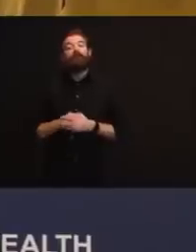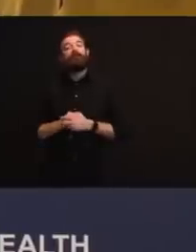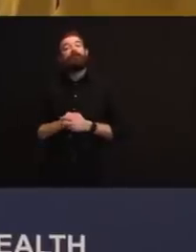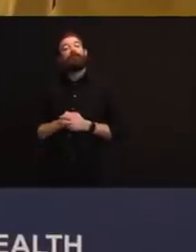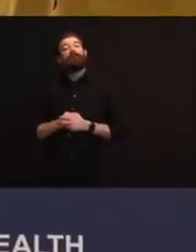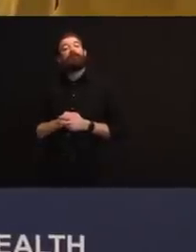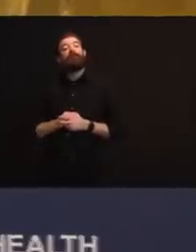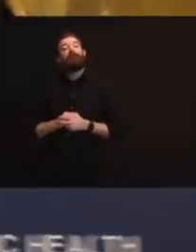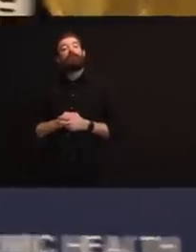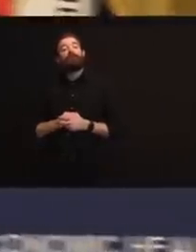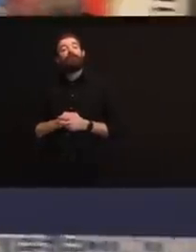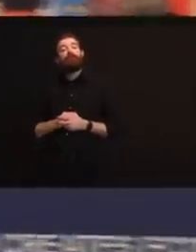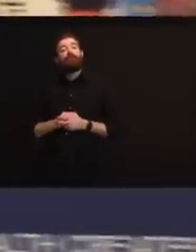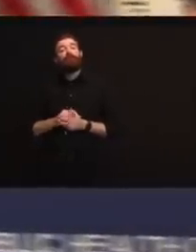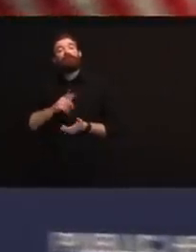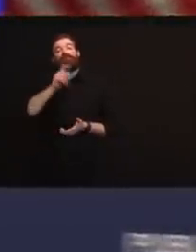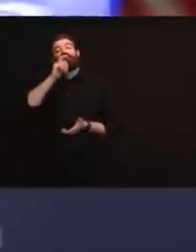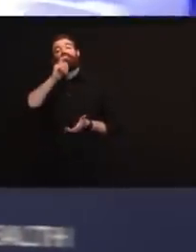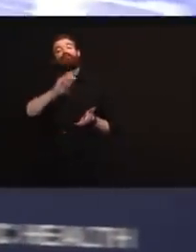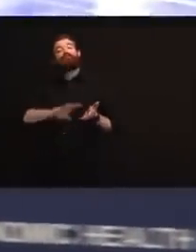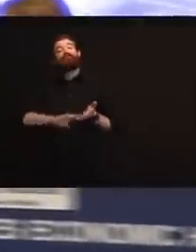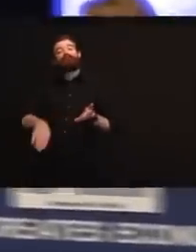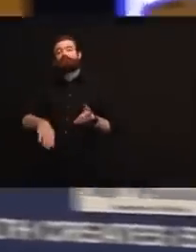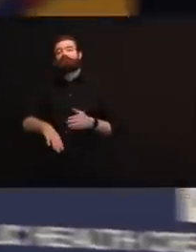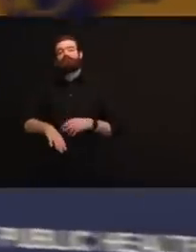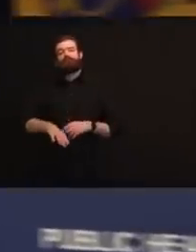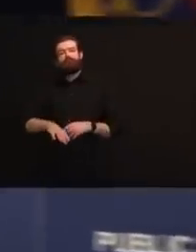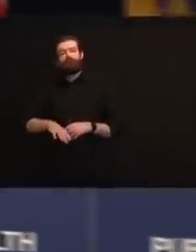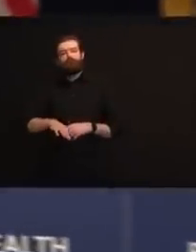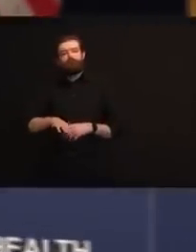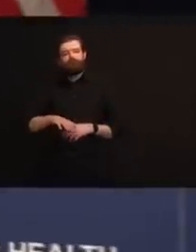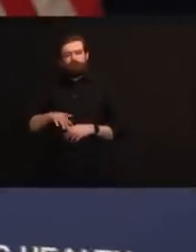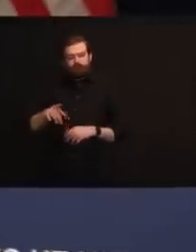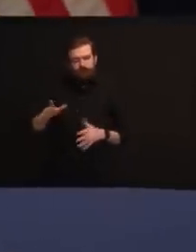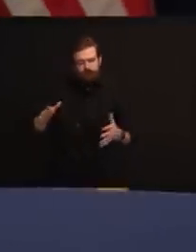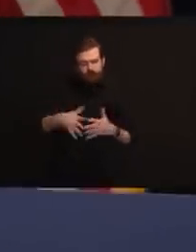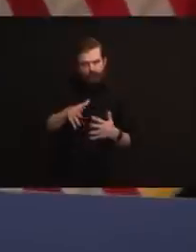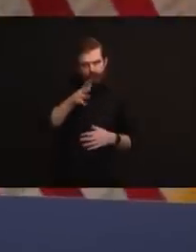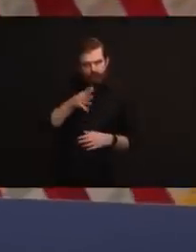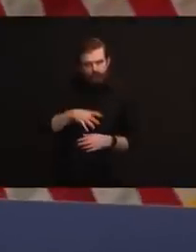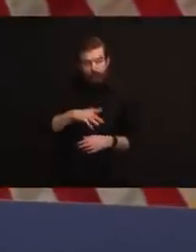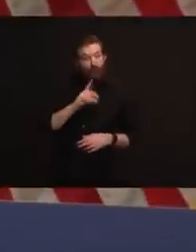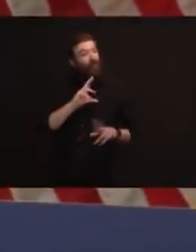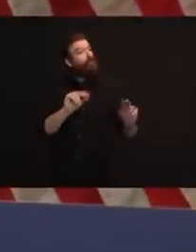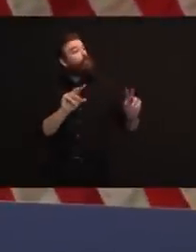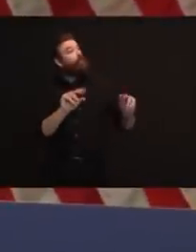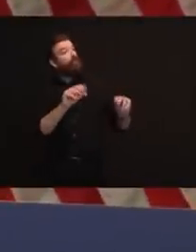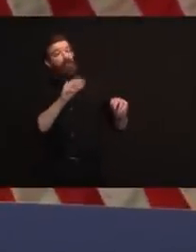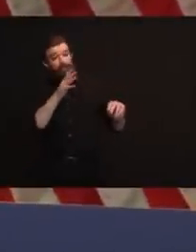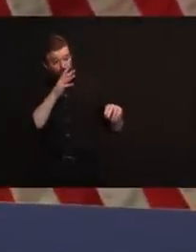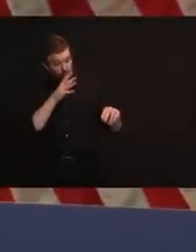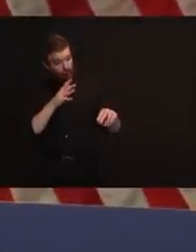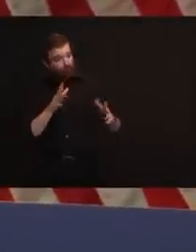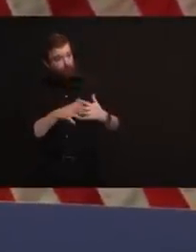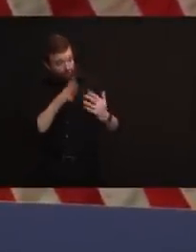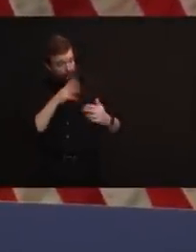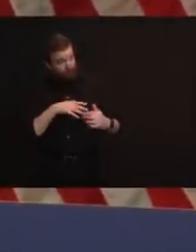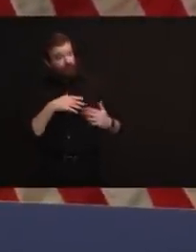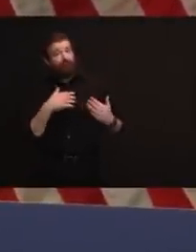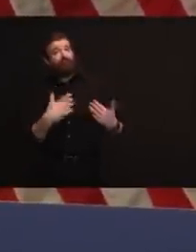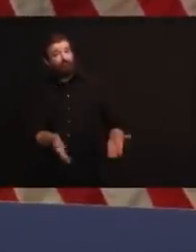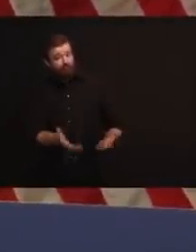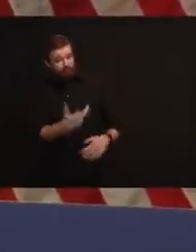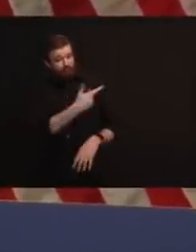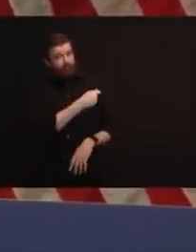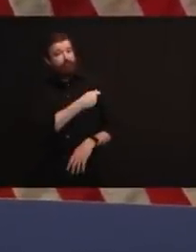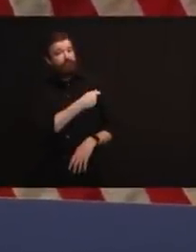pregnant Pfizer. women are not necessarily contraindicated. The emergency use authorization, we haven't seen the one from Moderna, but we don't expect it to